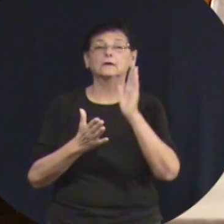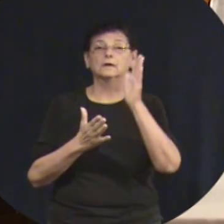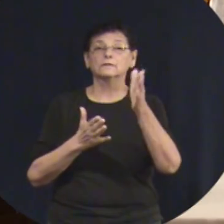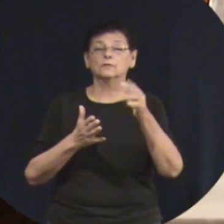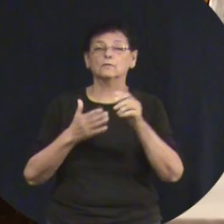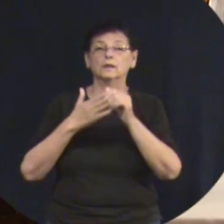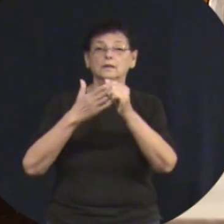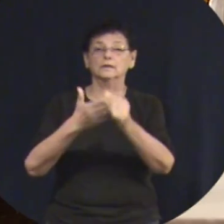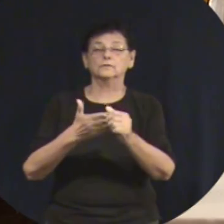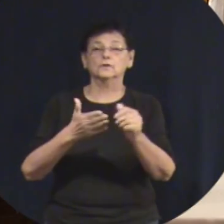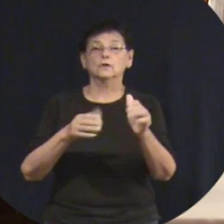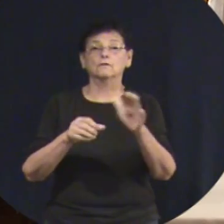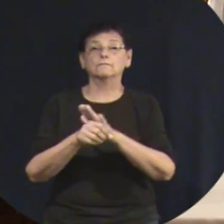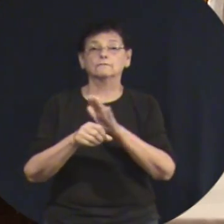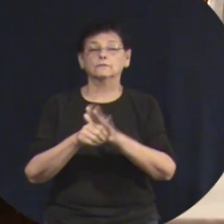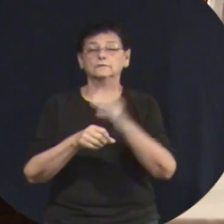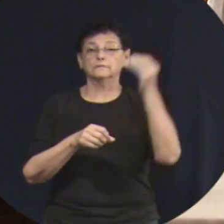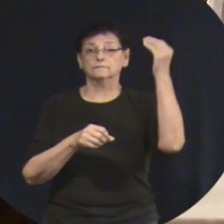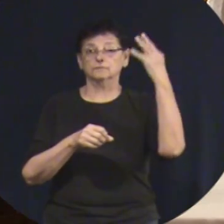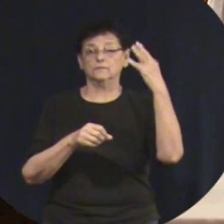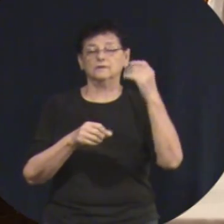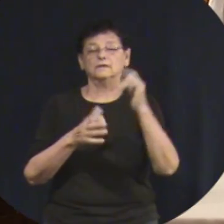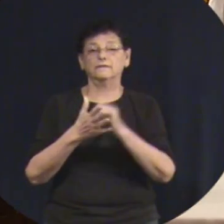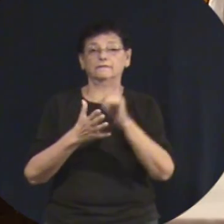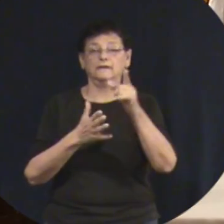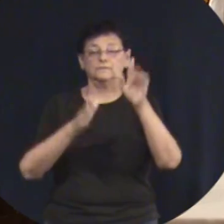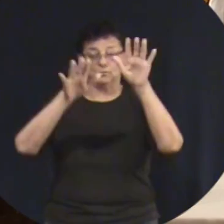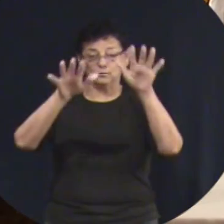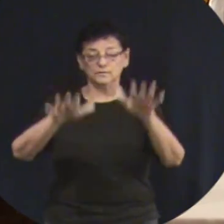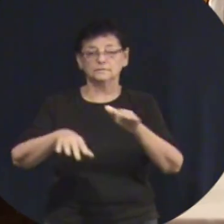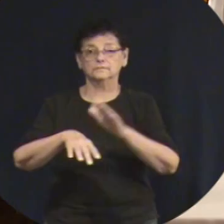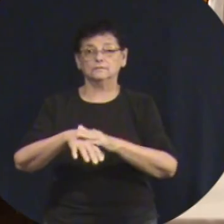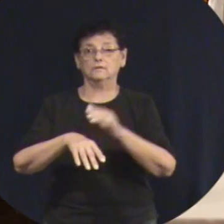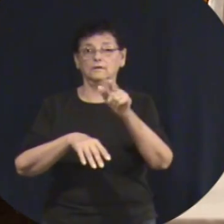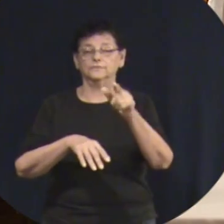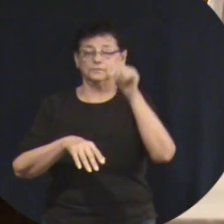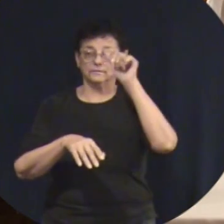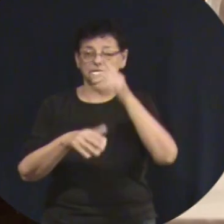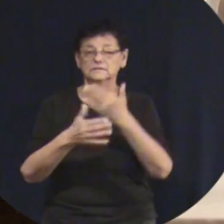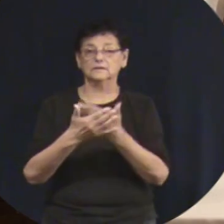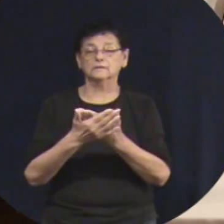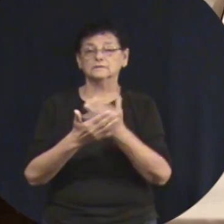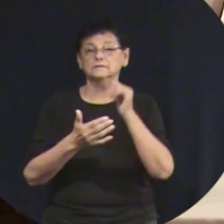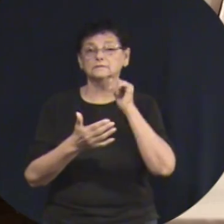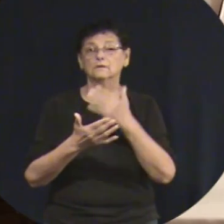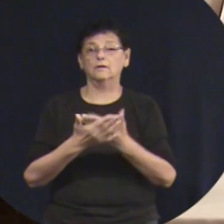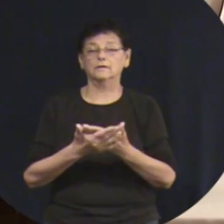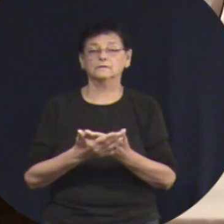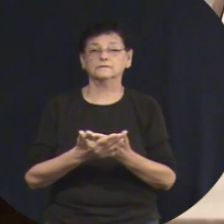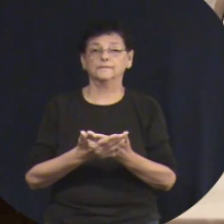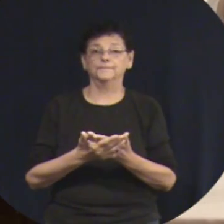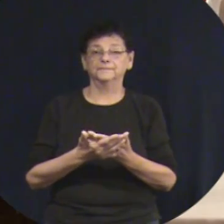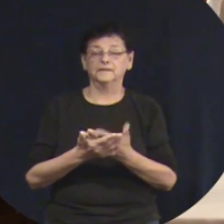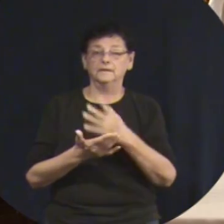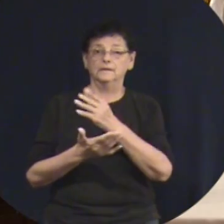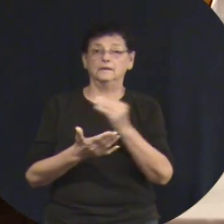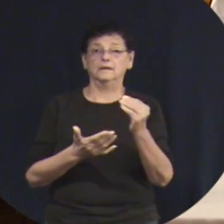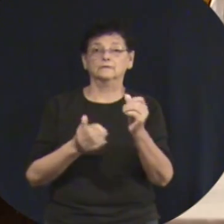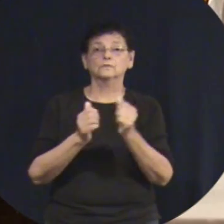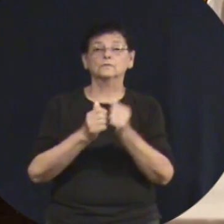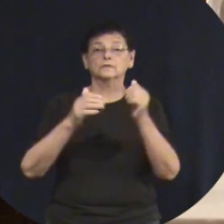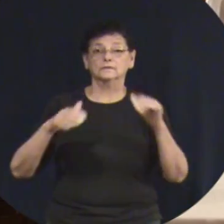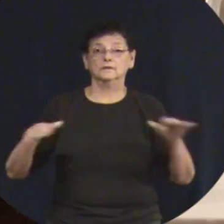may be led to the fullness of grace that you bestow on your sons and daughters. And